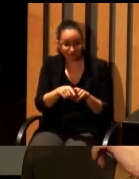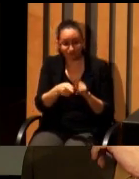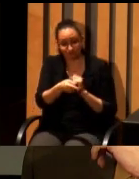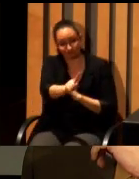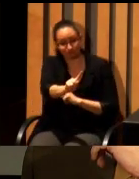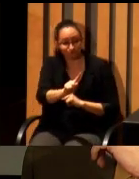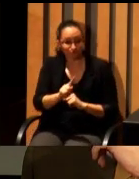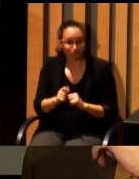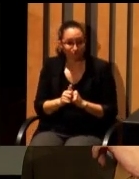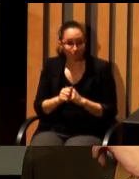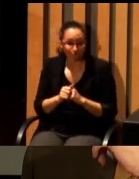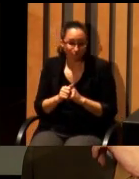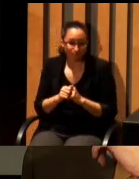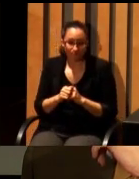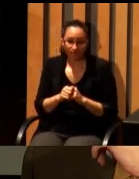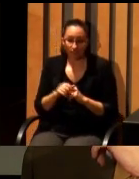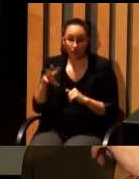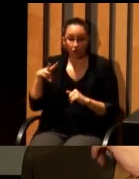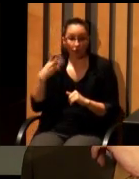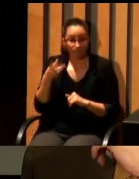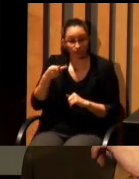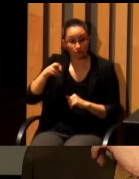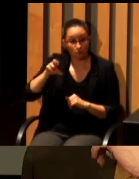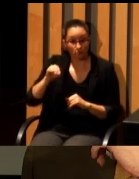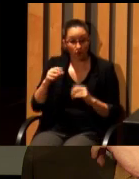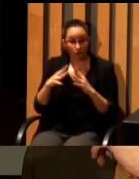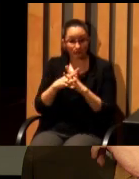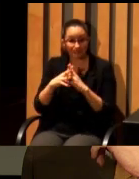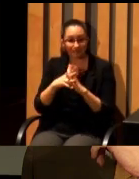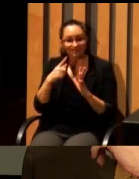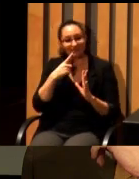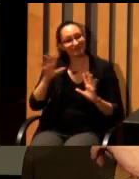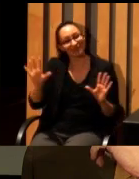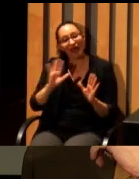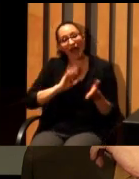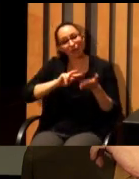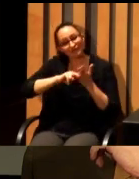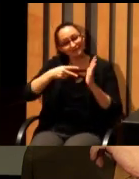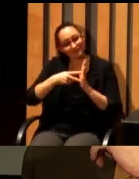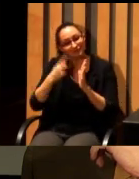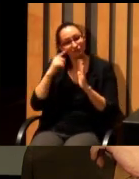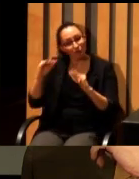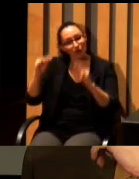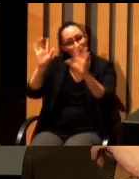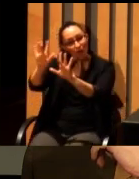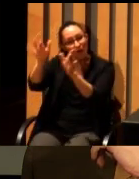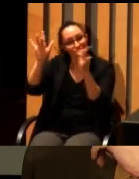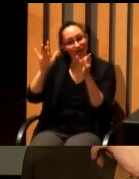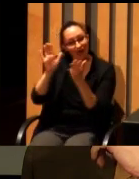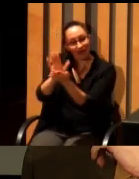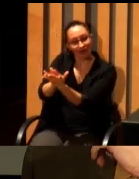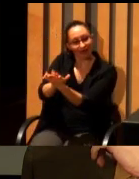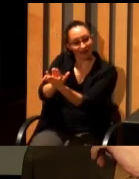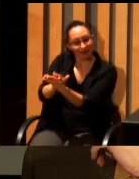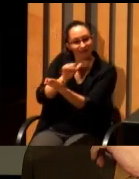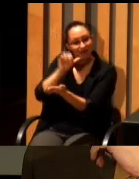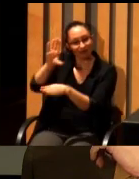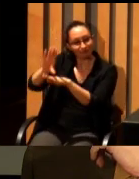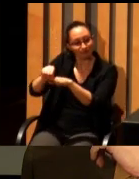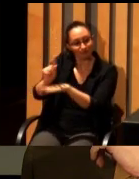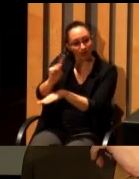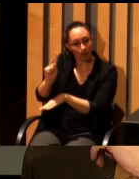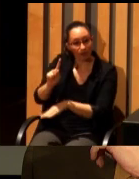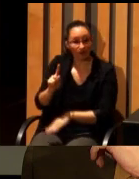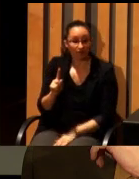The Washington pro football team argues that the name is meant to glorify, not to disparage. The late Jack Kent Cook, when he